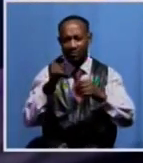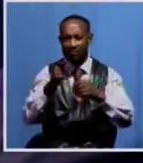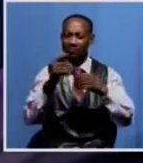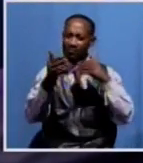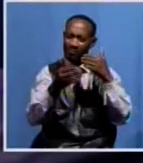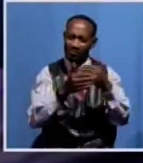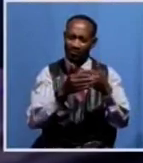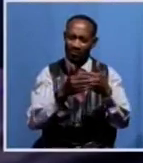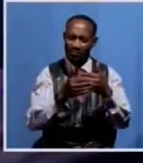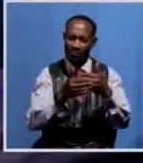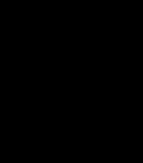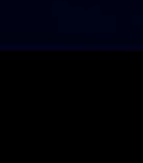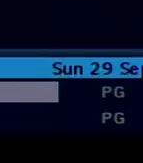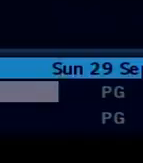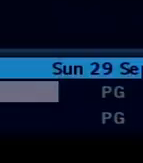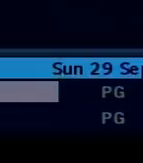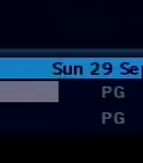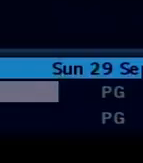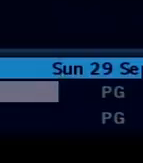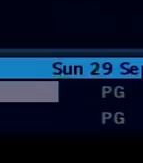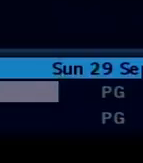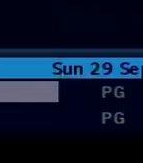drop does not really reflect a real...